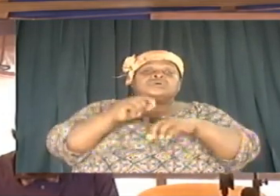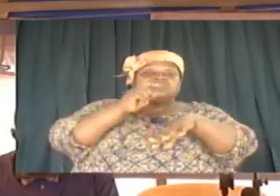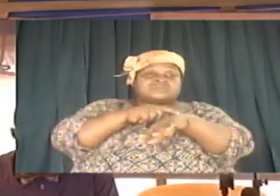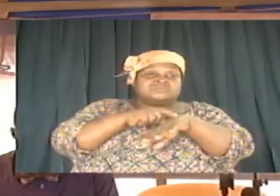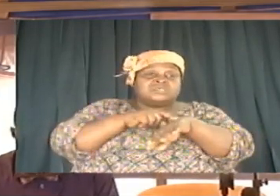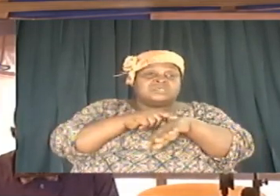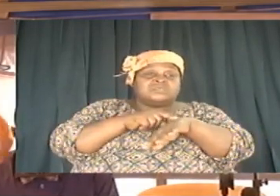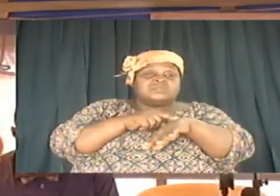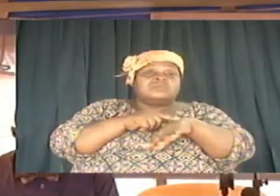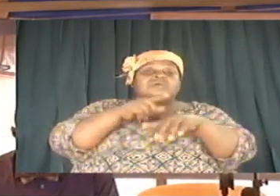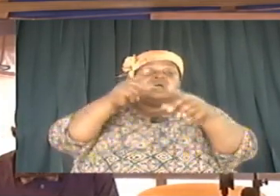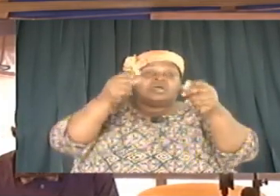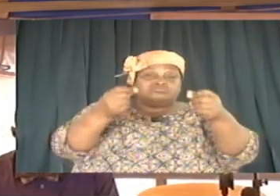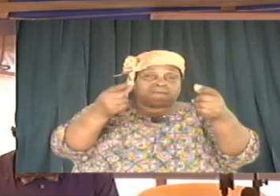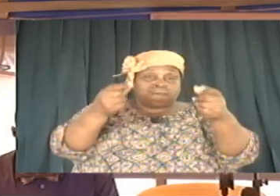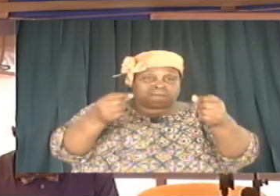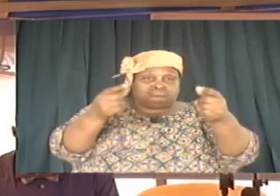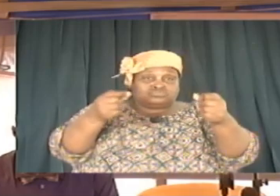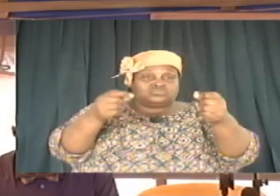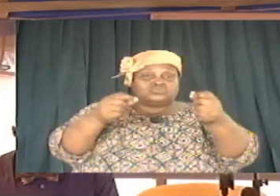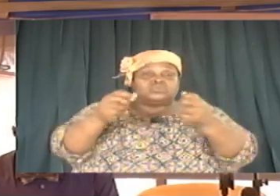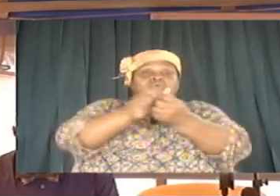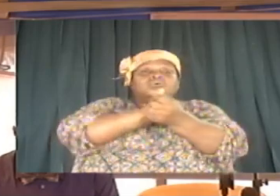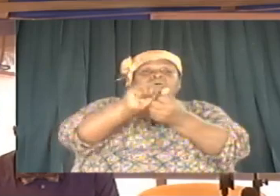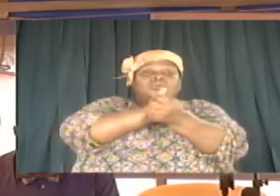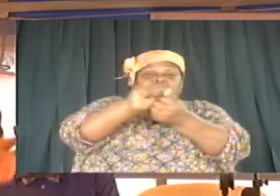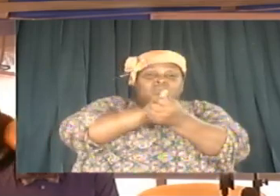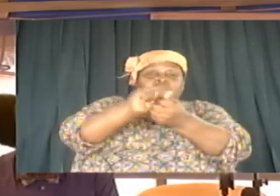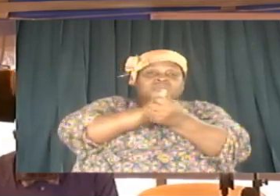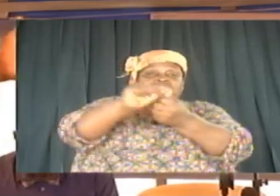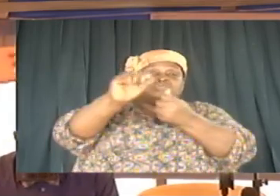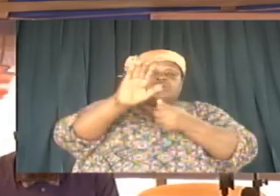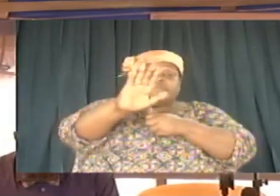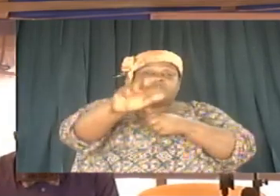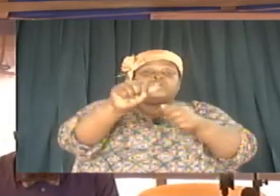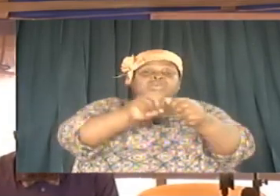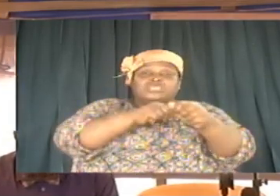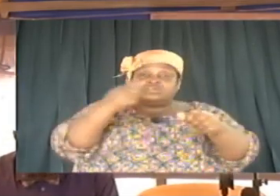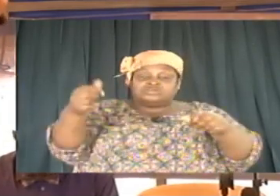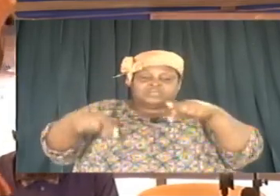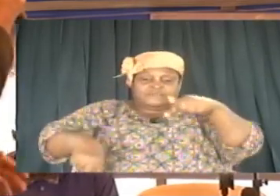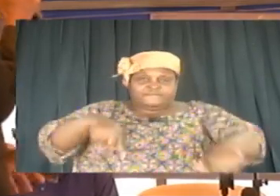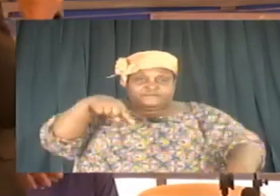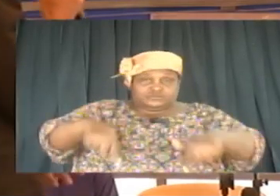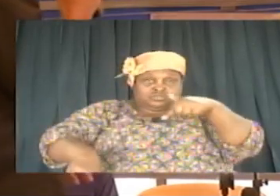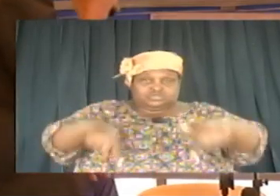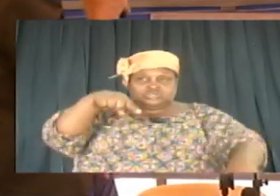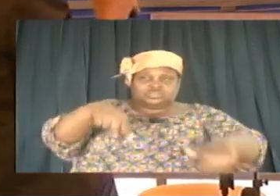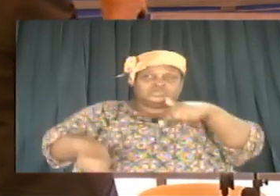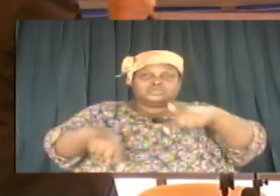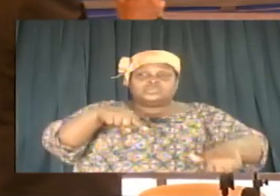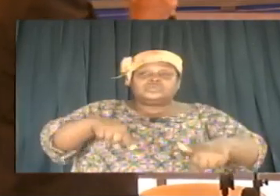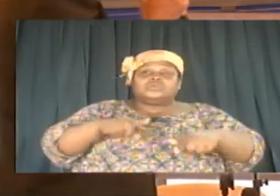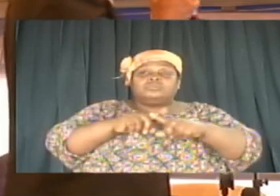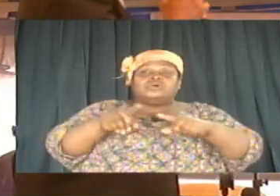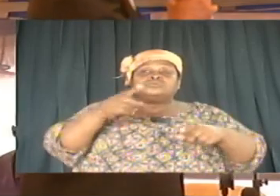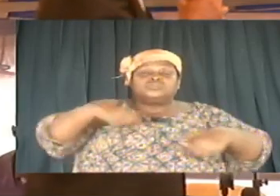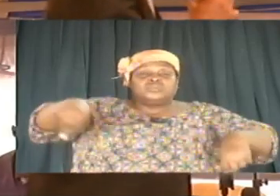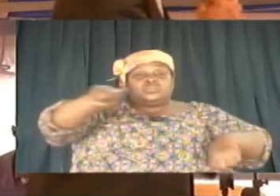do the washing of each other's feet. Those of us that are here, we today